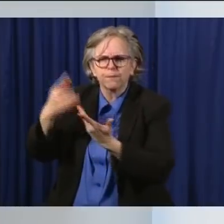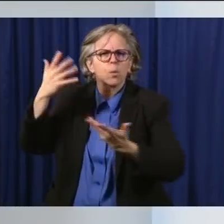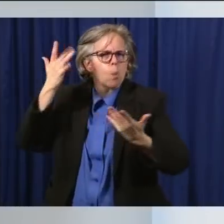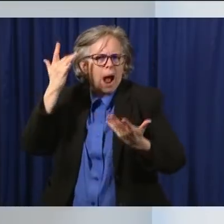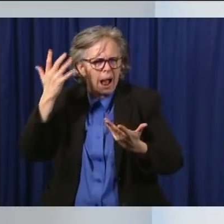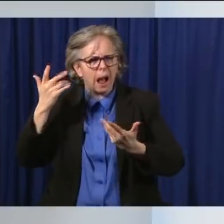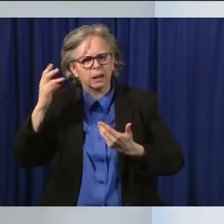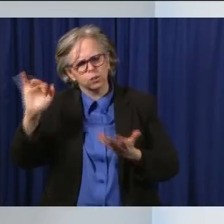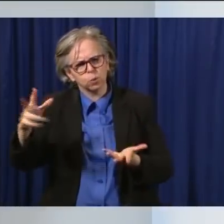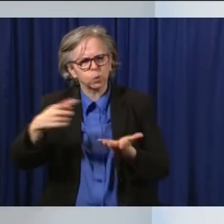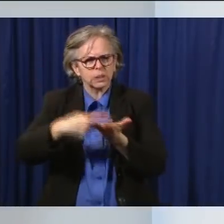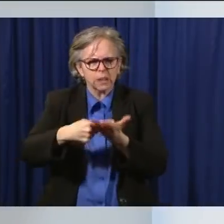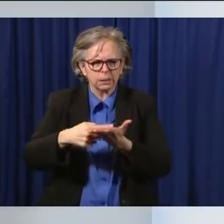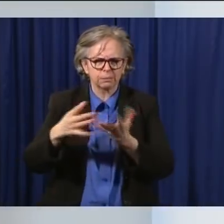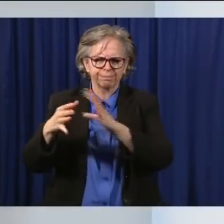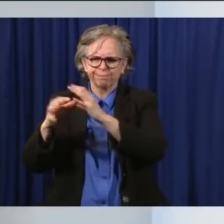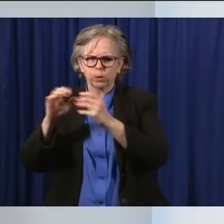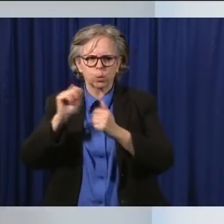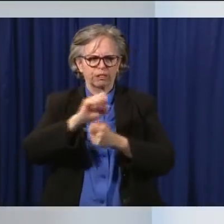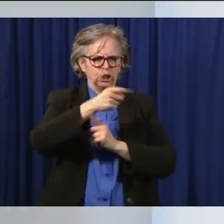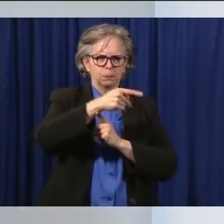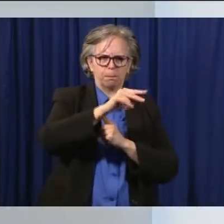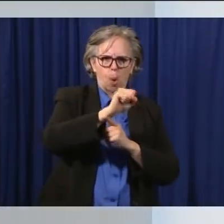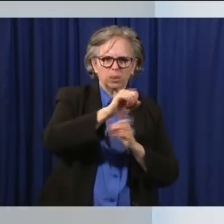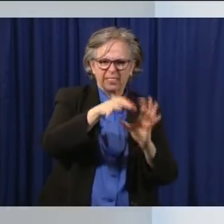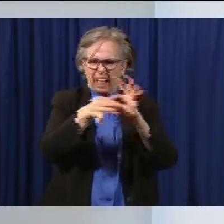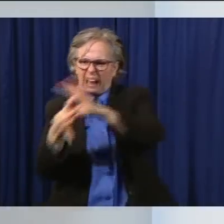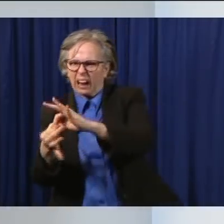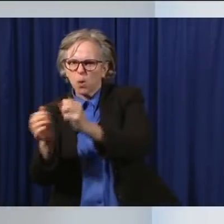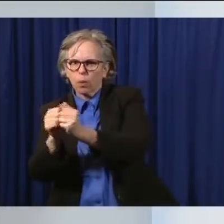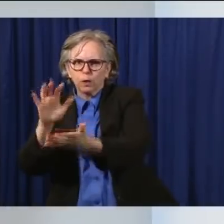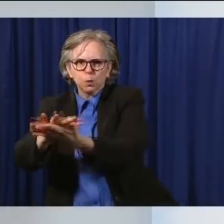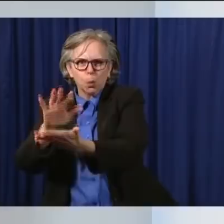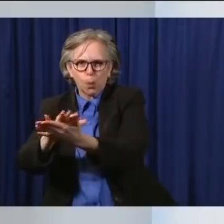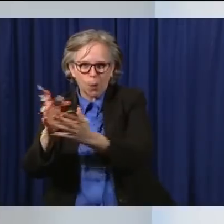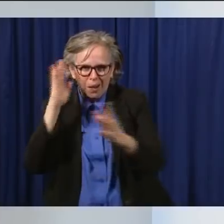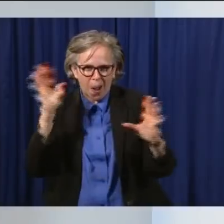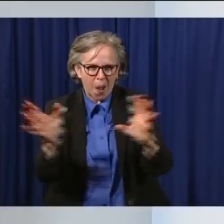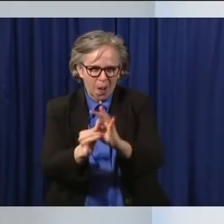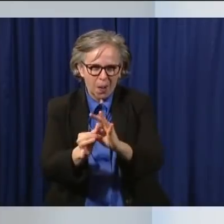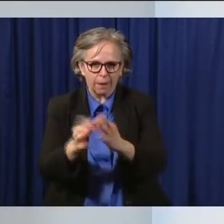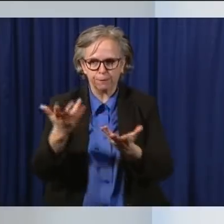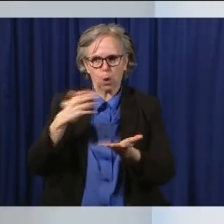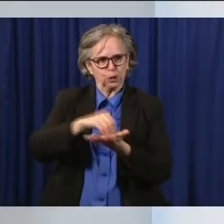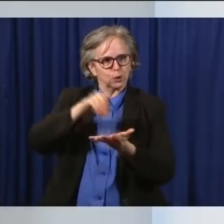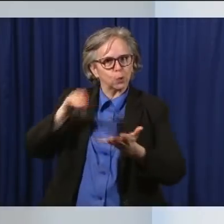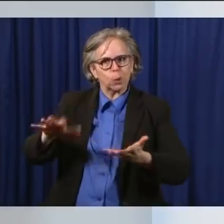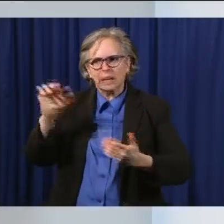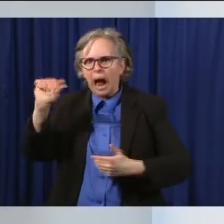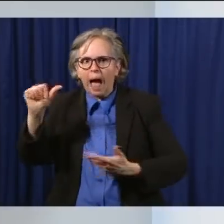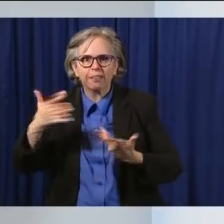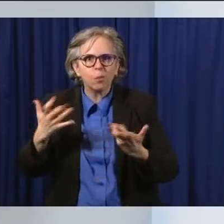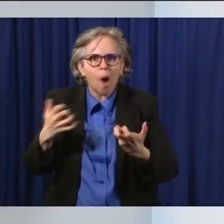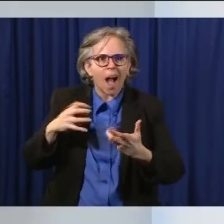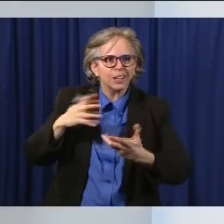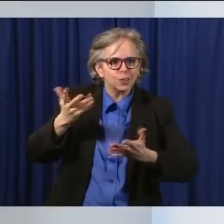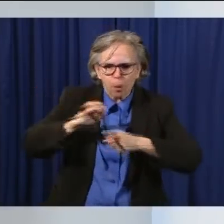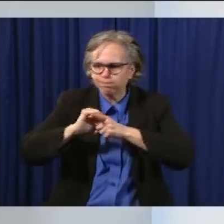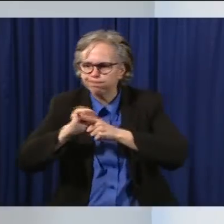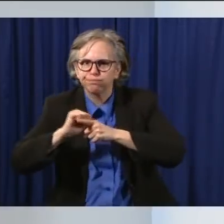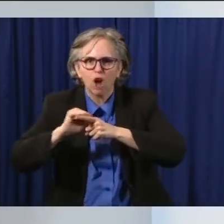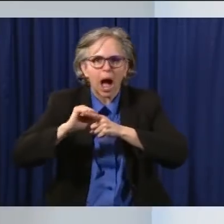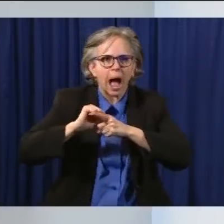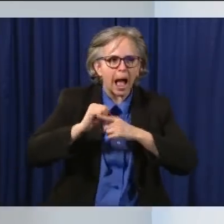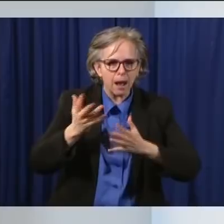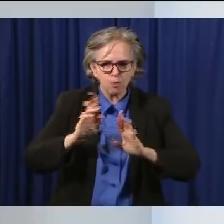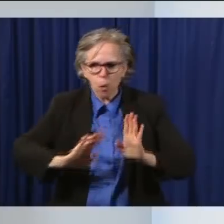concerned about preparation for summer training for next school year and the sports. And while the plans for the school year in the fall are